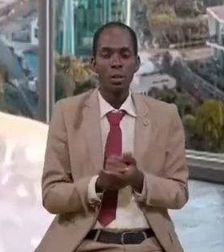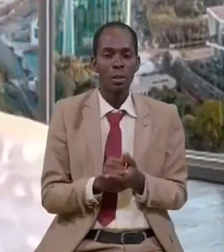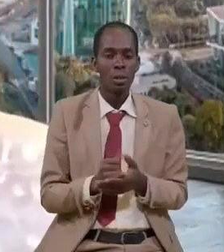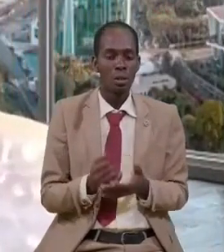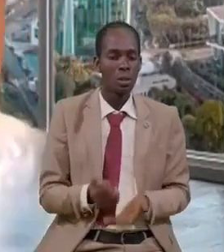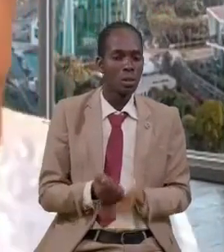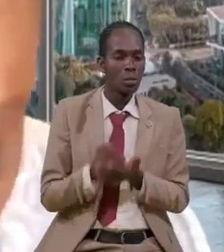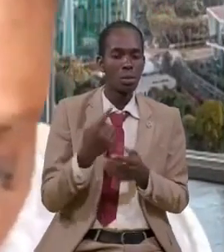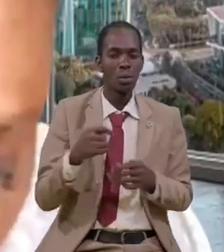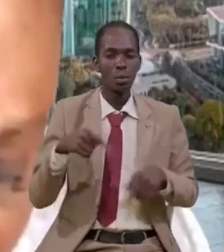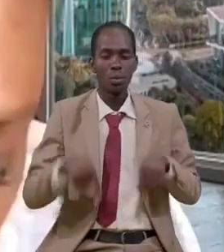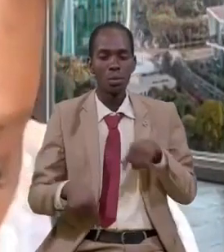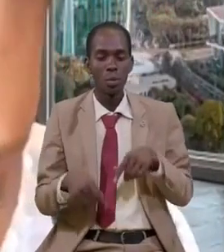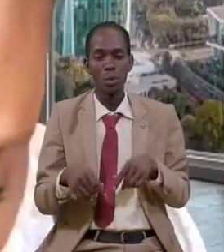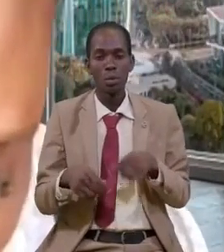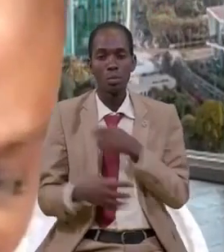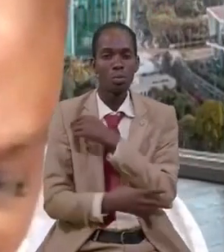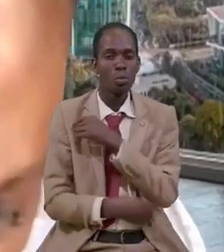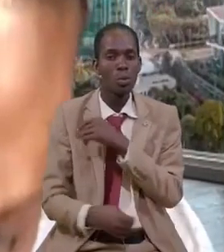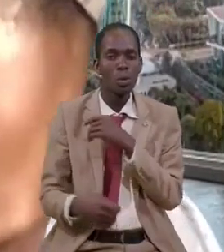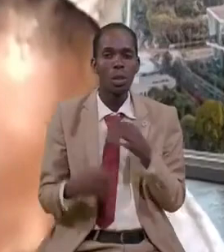believed,